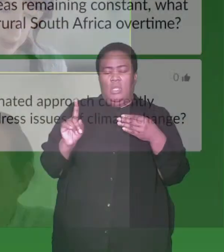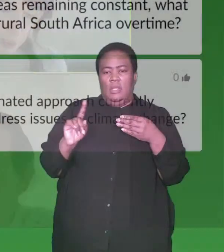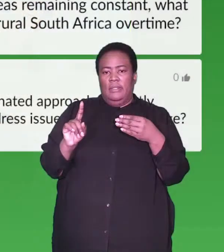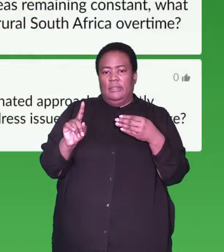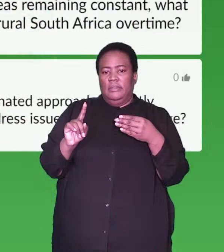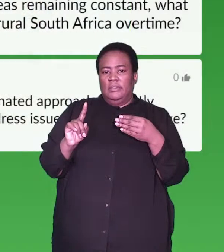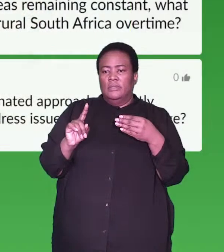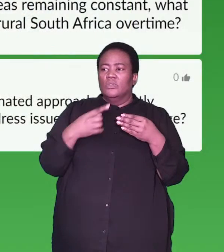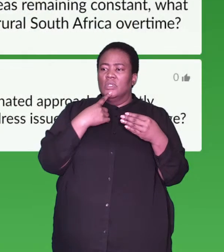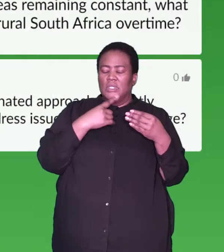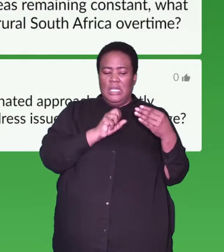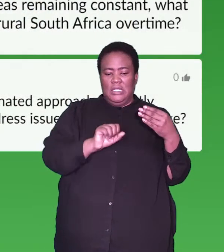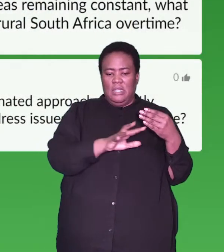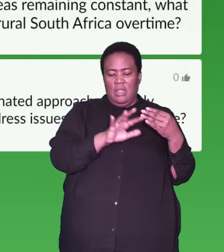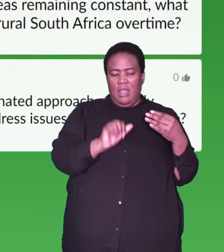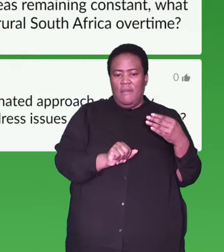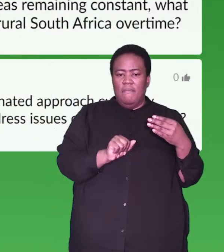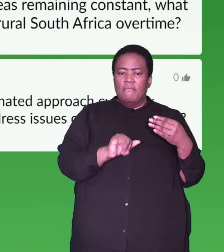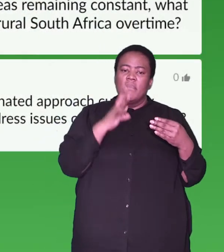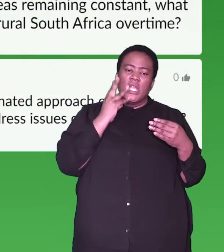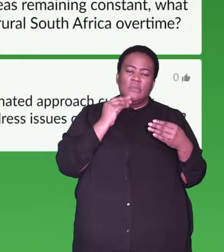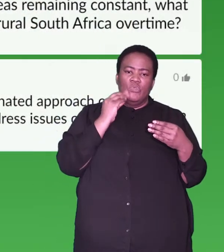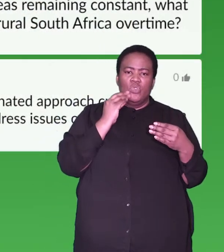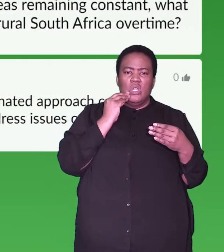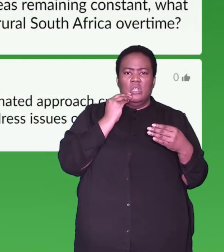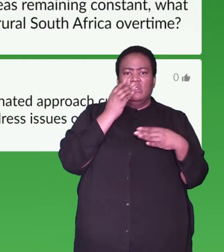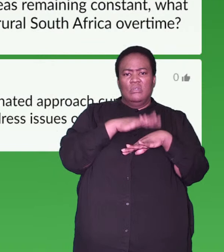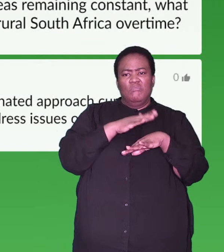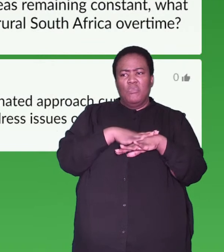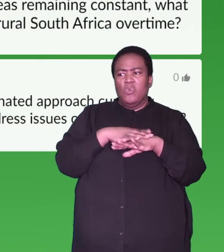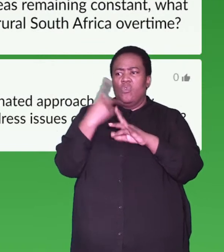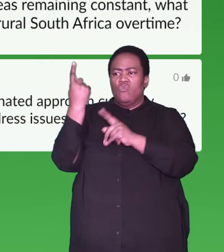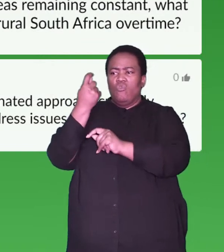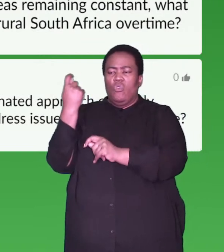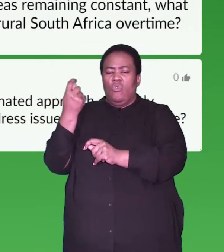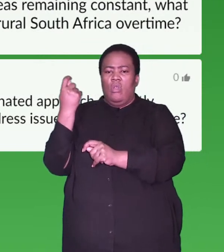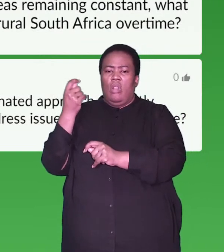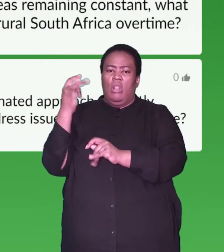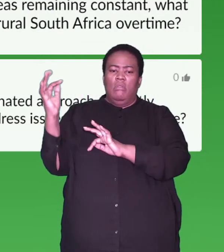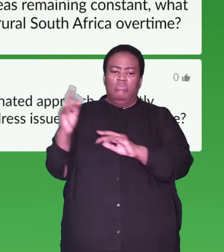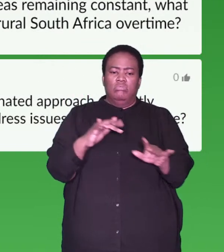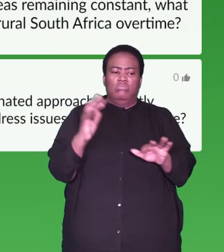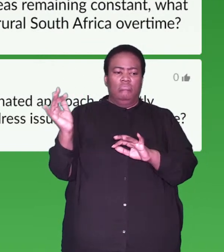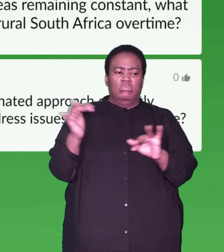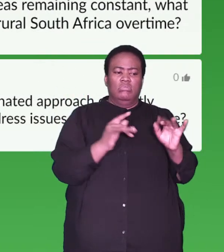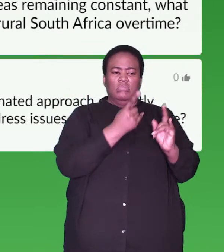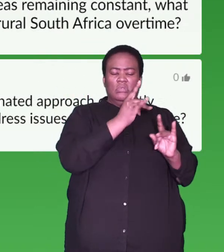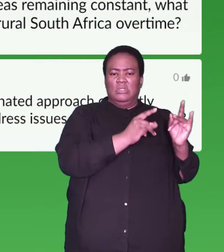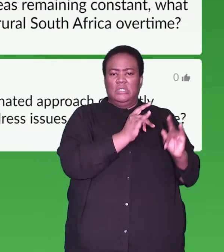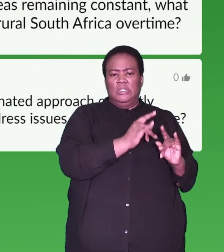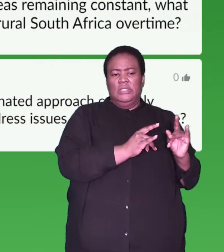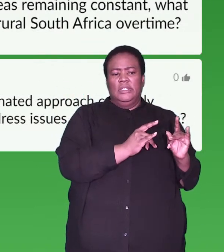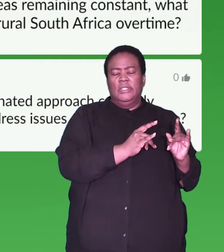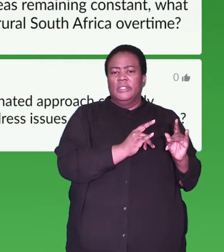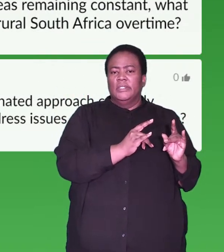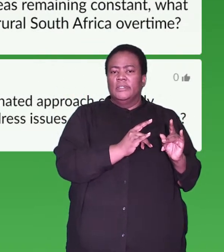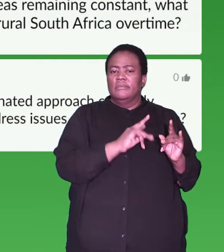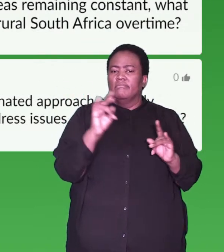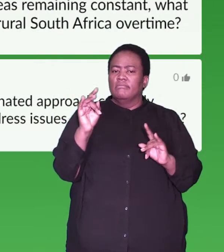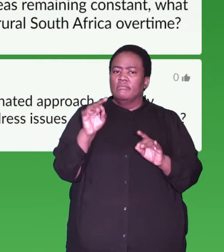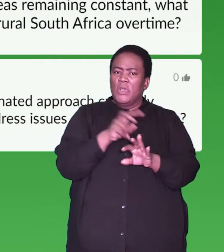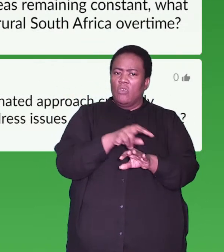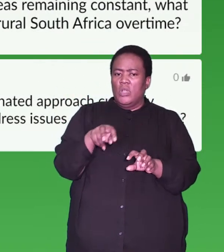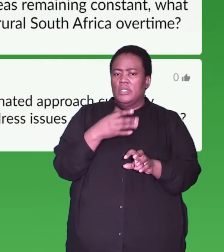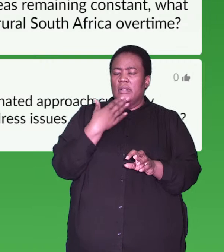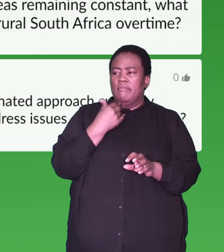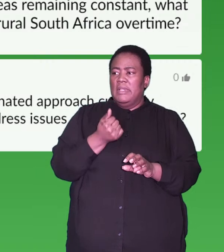that SA is also experiencing urban to rural migration? And if you can just respond to the two questions, keeping to